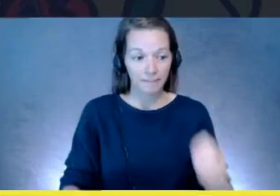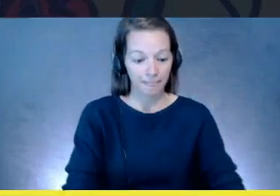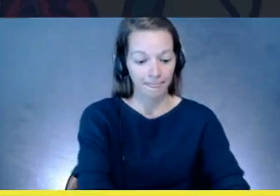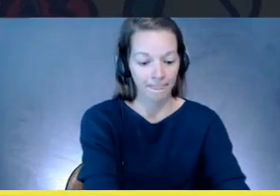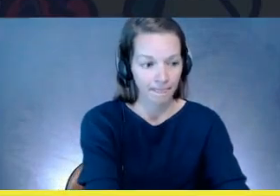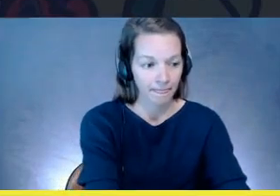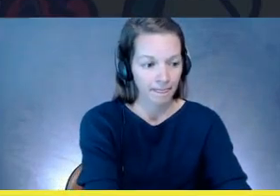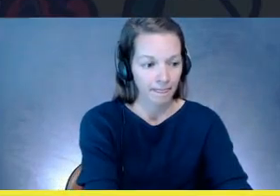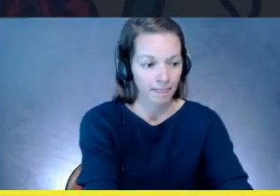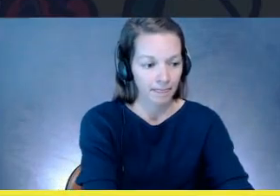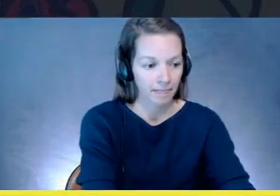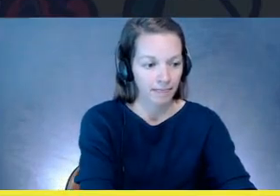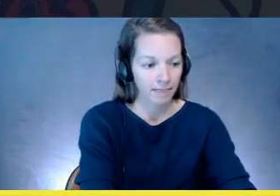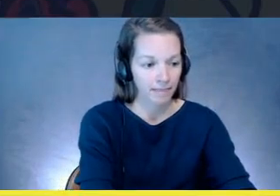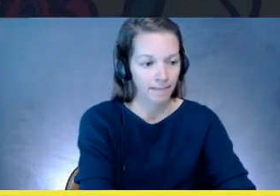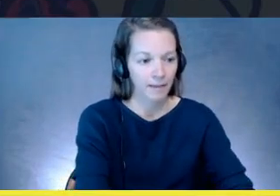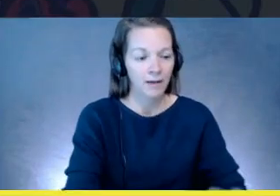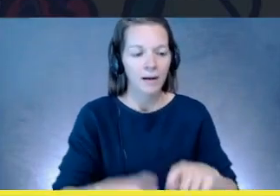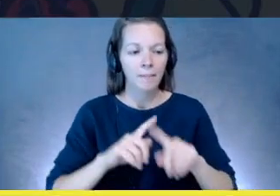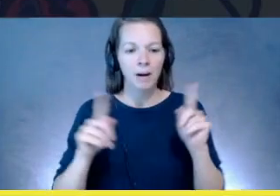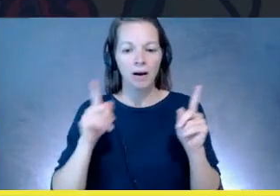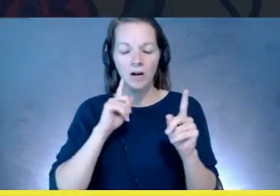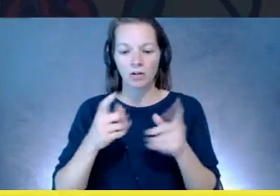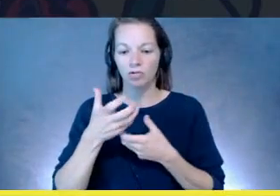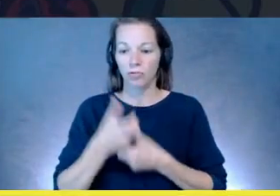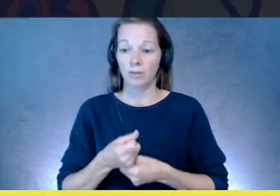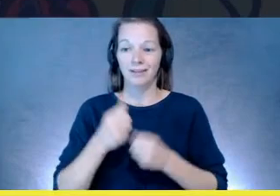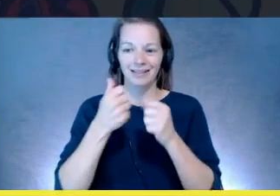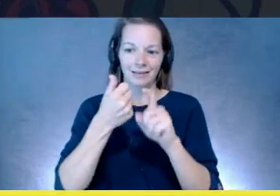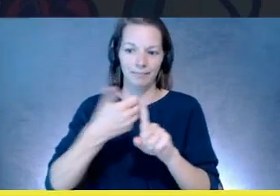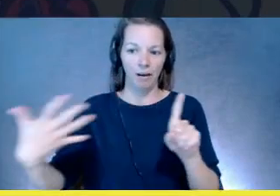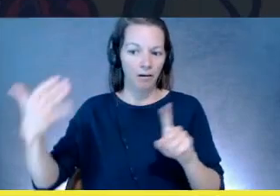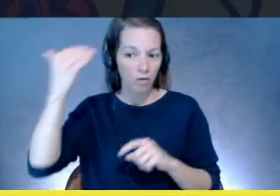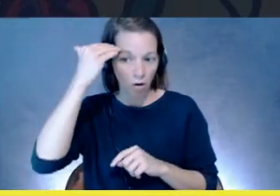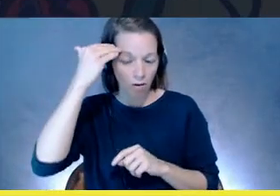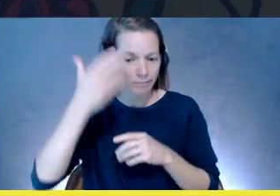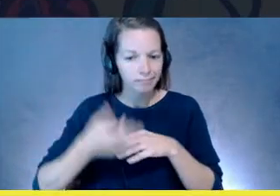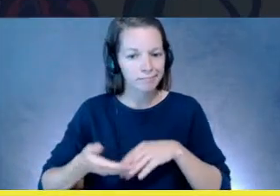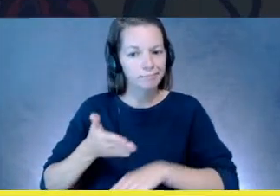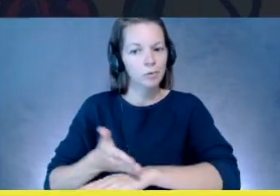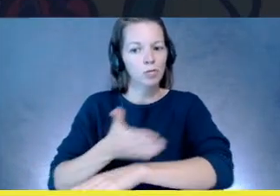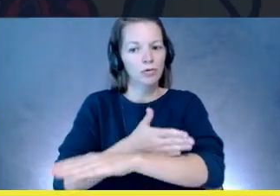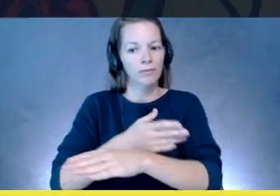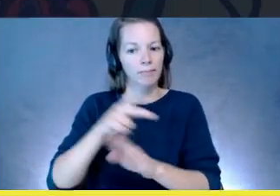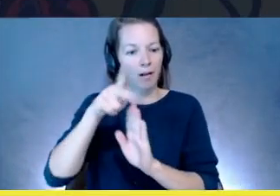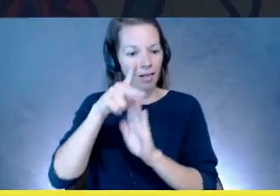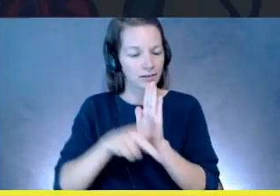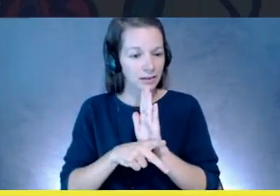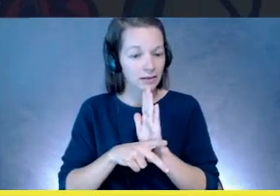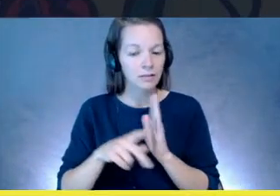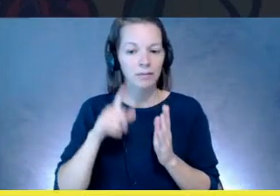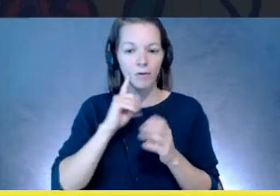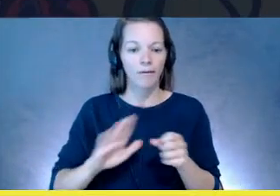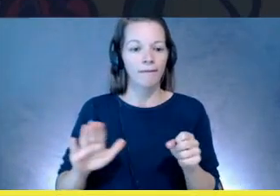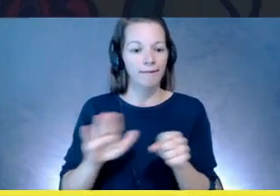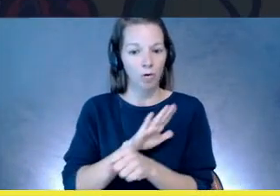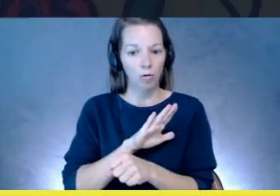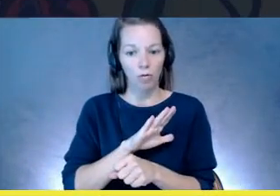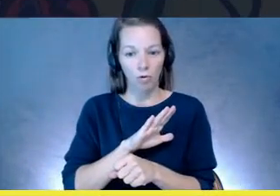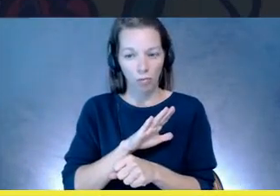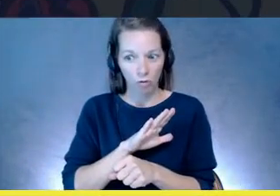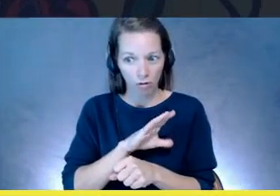builds trust, will expand our knowledge, and improve our policies aimed at full